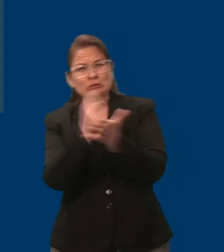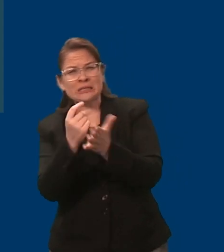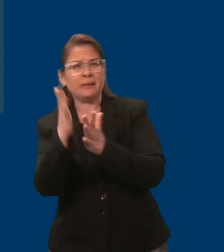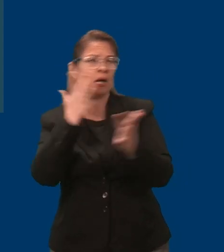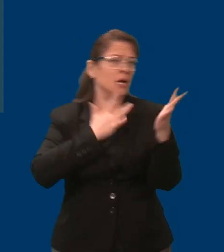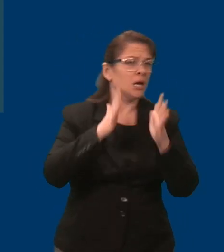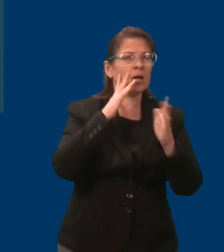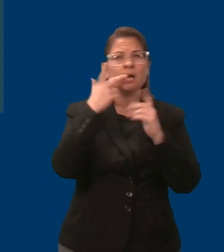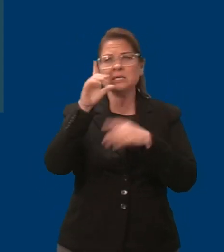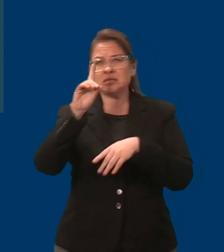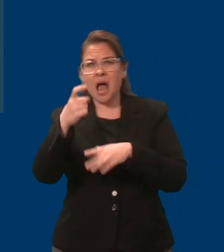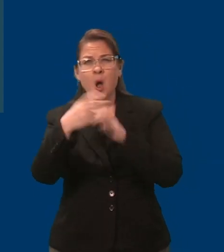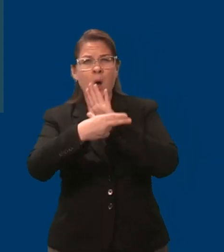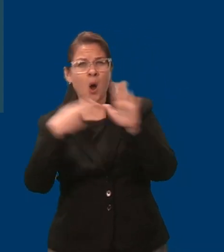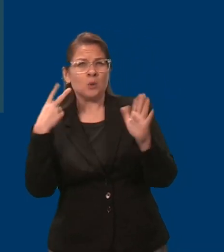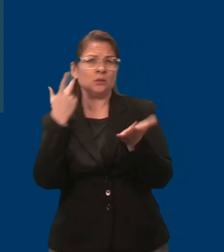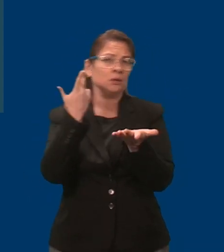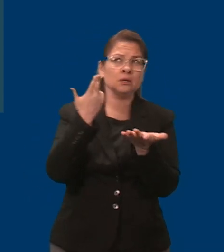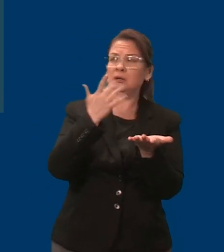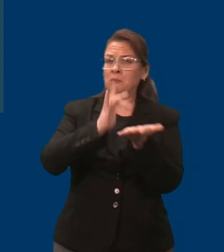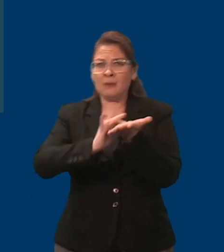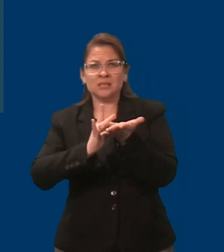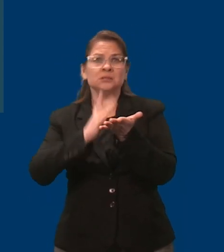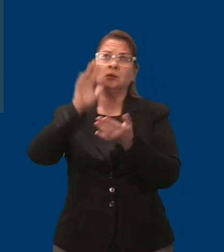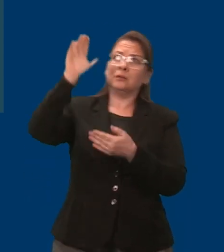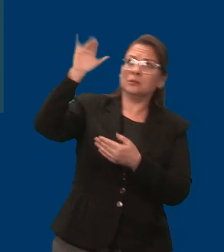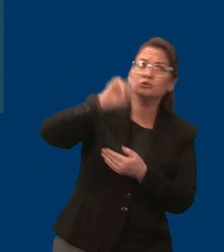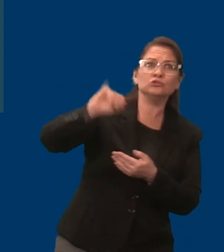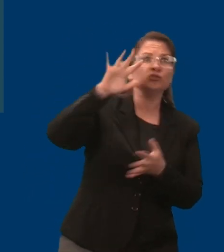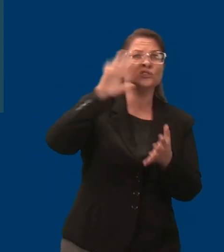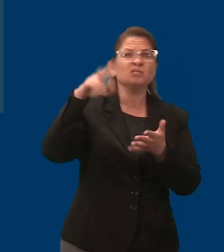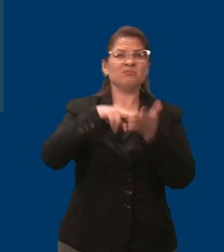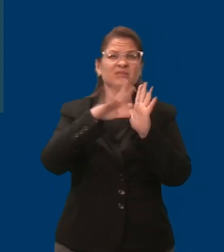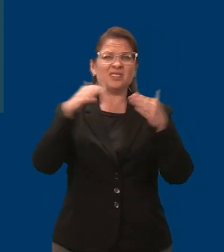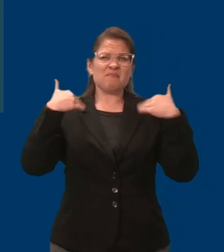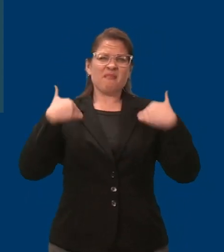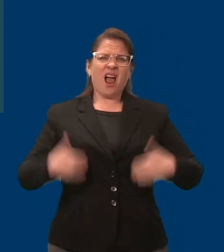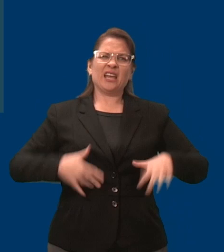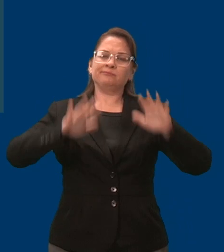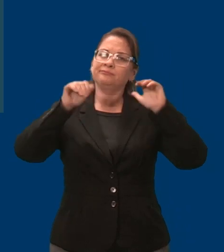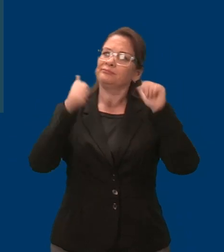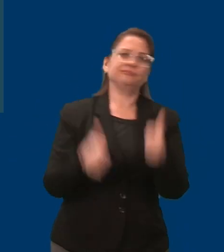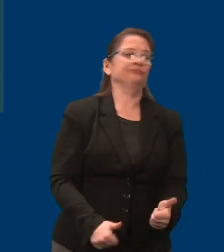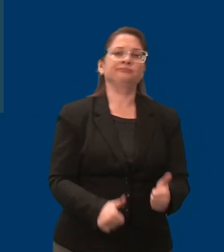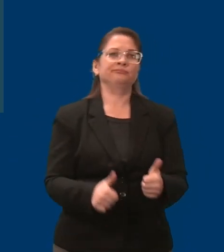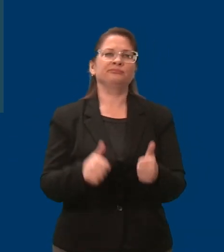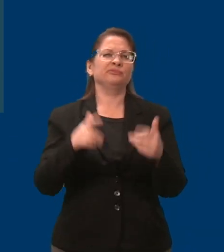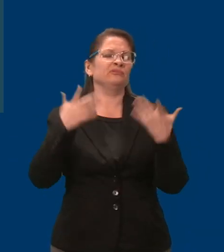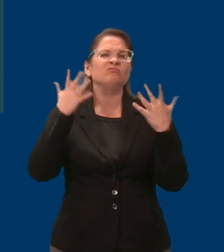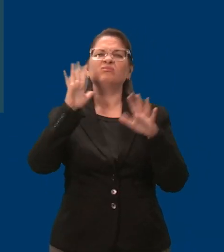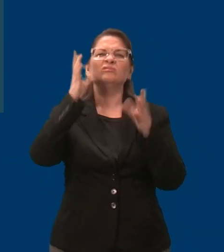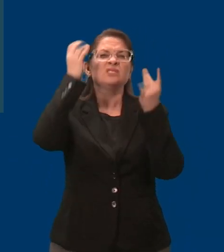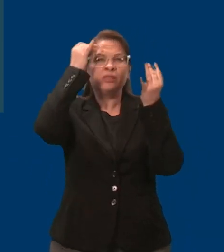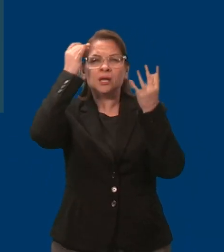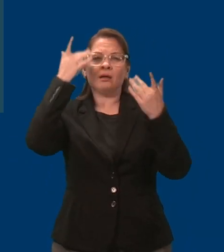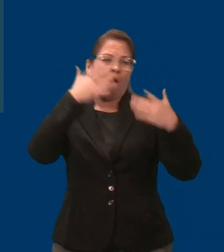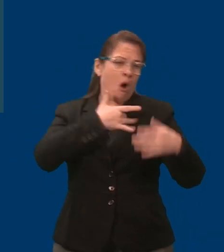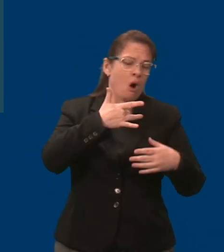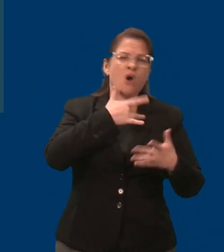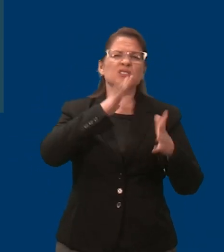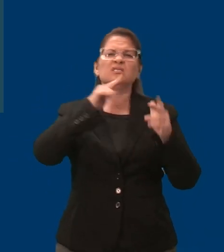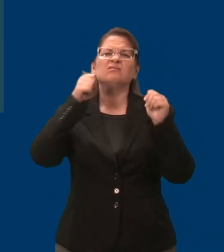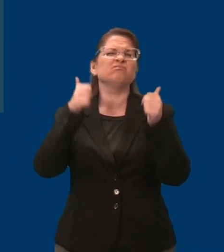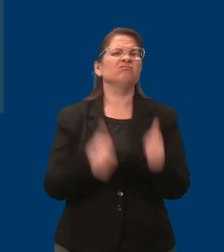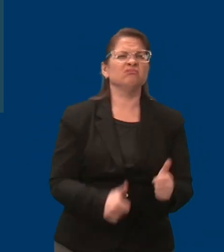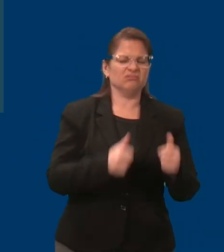treatment, the glycogen continued to build in his outer skeletal muscles, taking away his ability to walk. The glycogen built up on his heart,